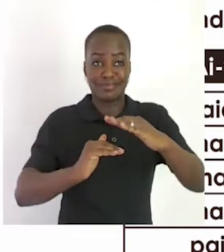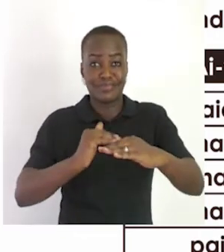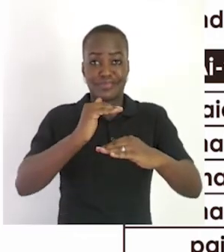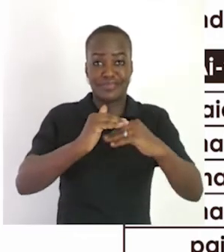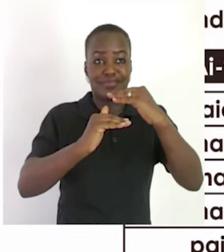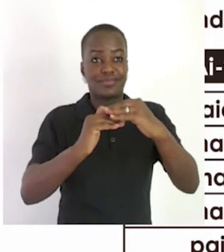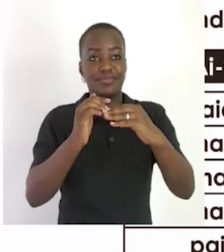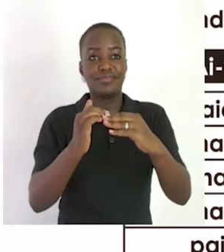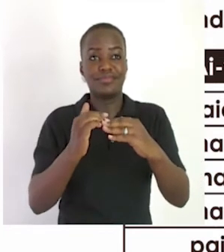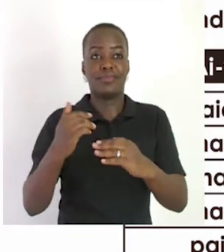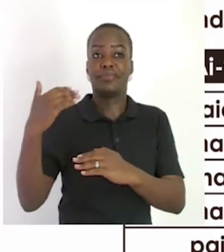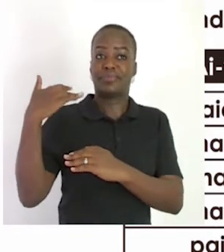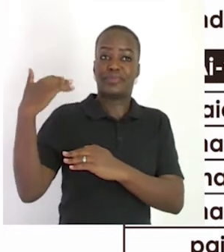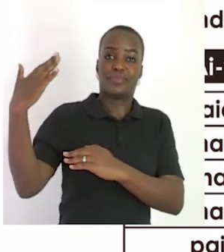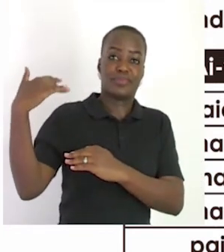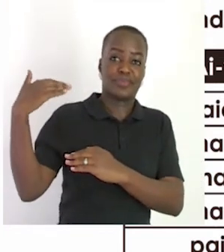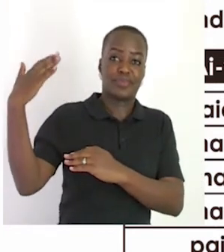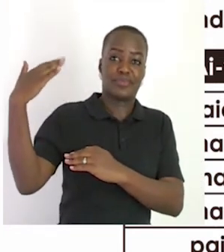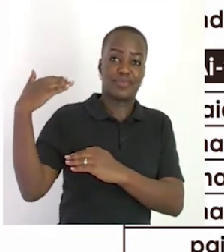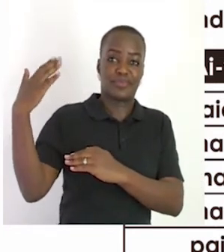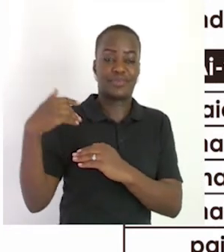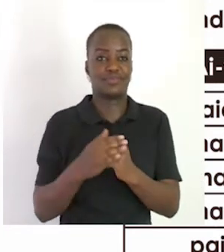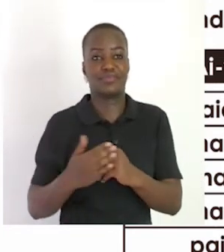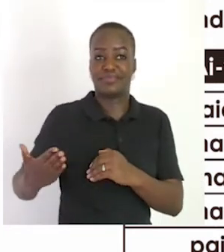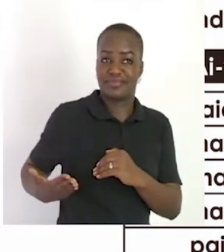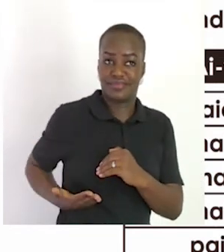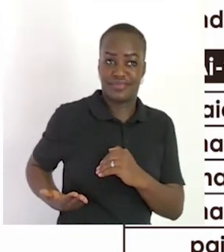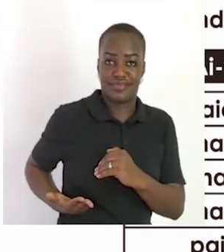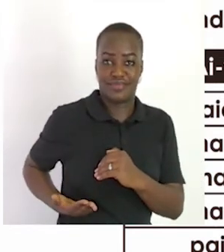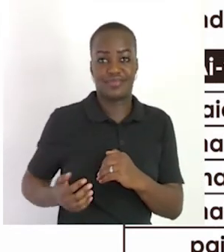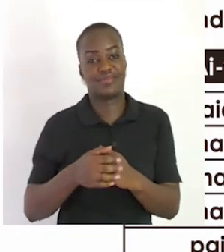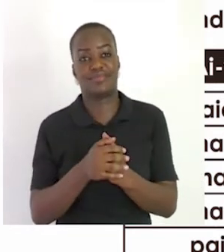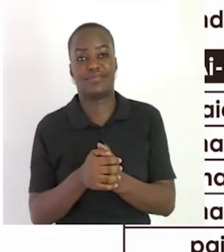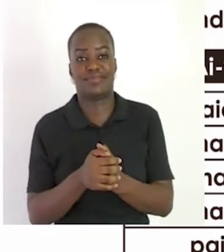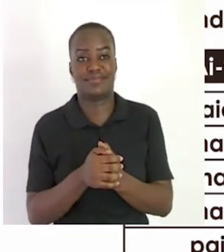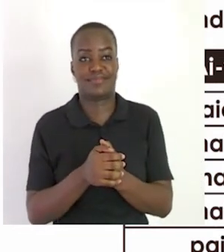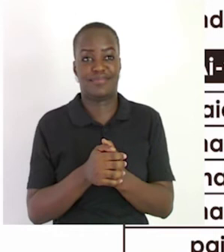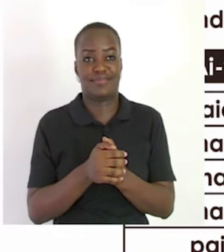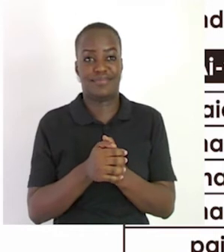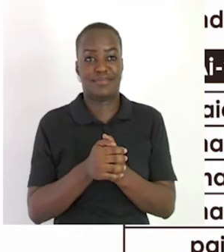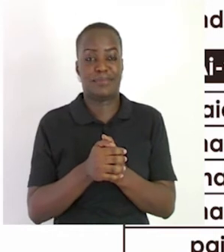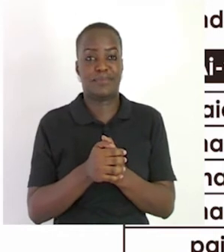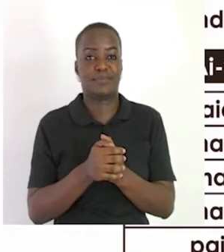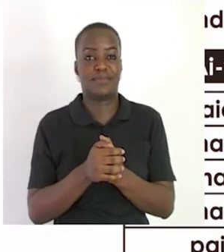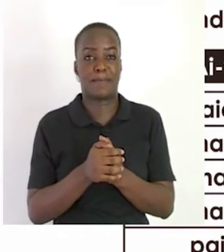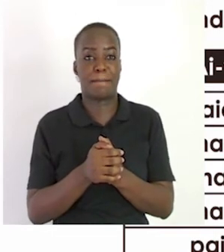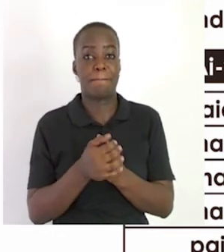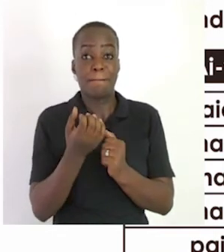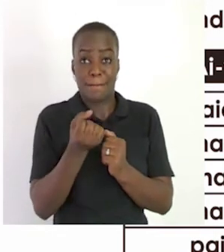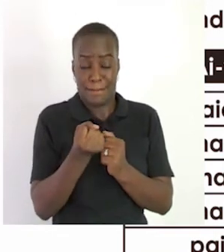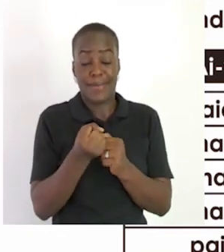stairs, air, chair. So even though they have